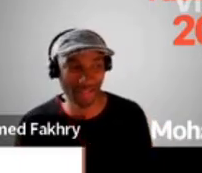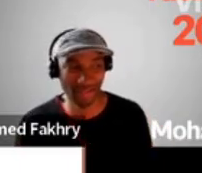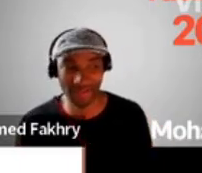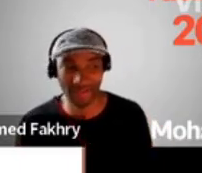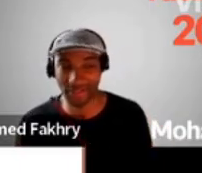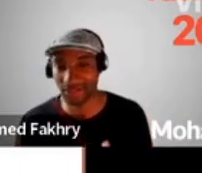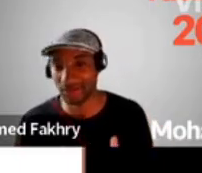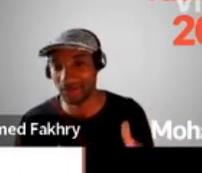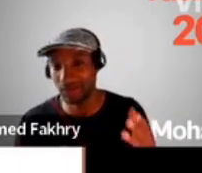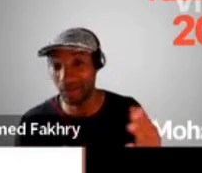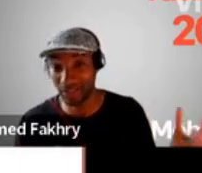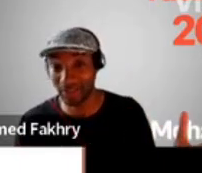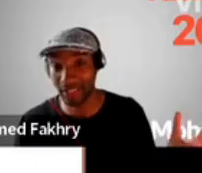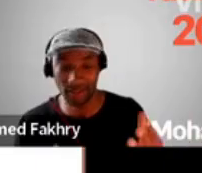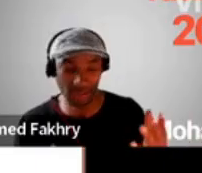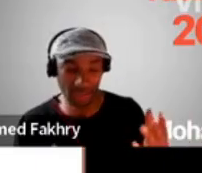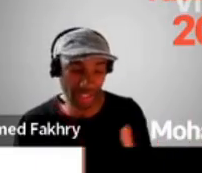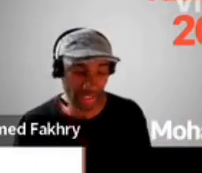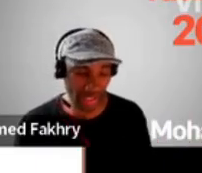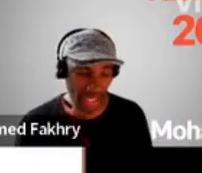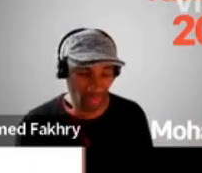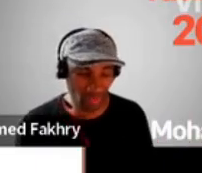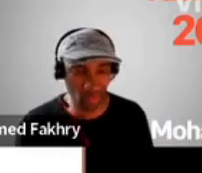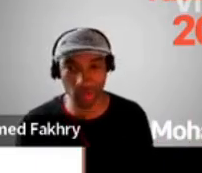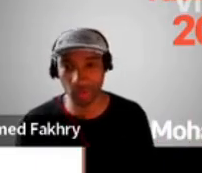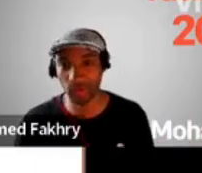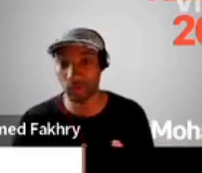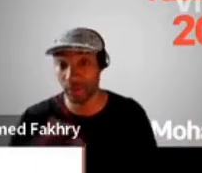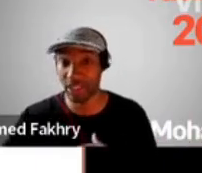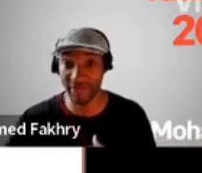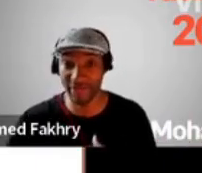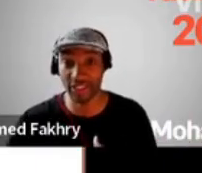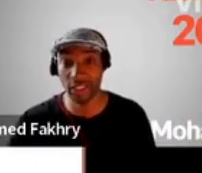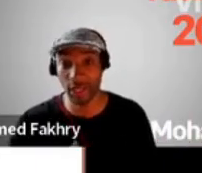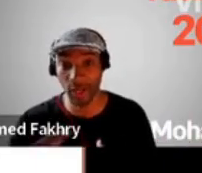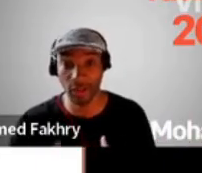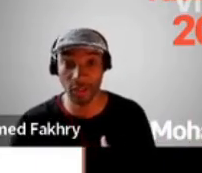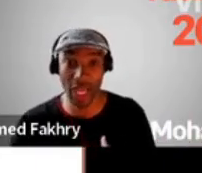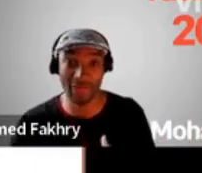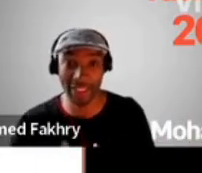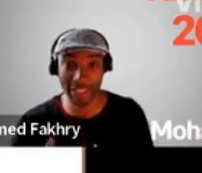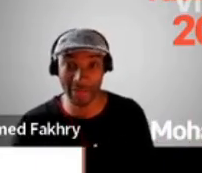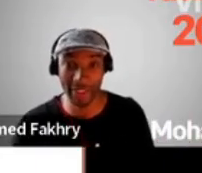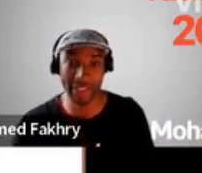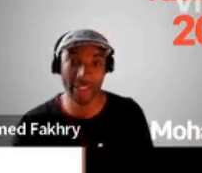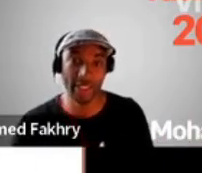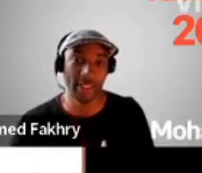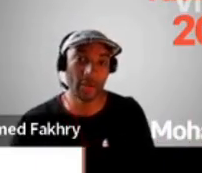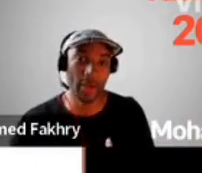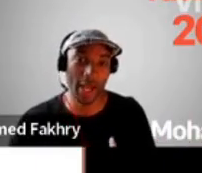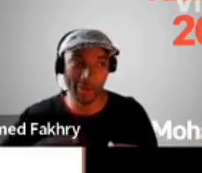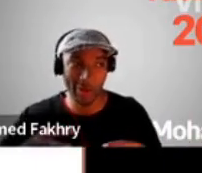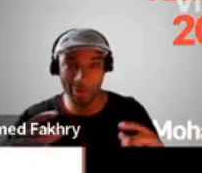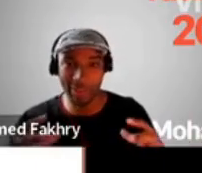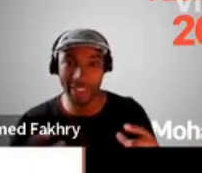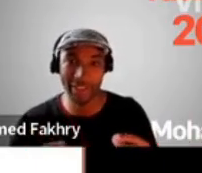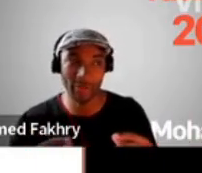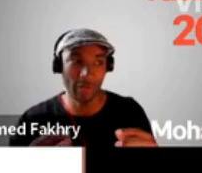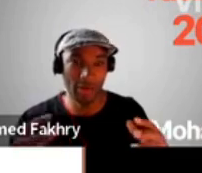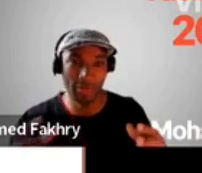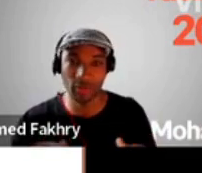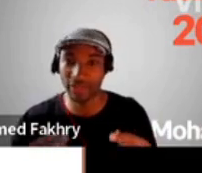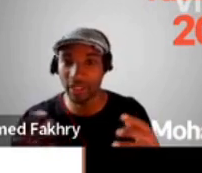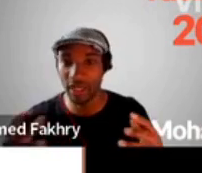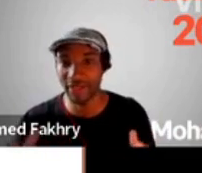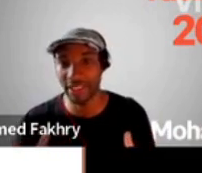us? What will it take us to get there? So do this conversation there, we are going to have accessibility. We are also hoping that